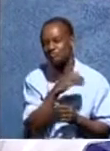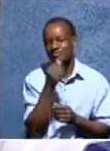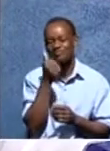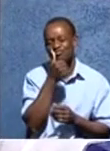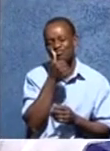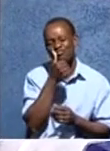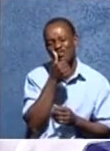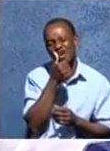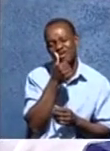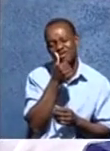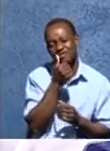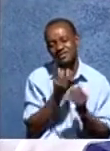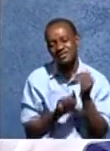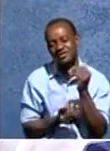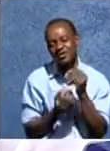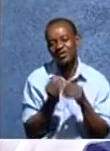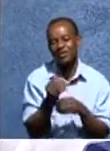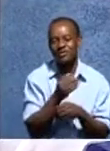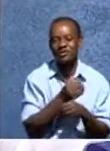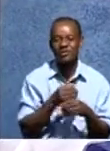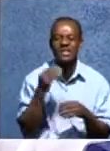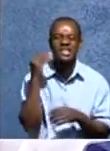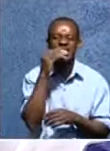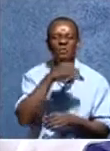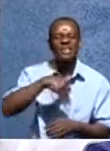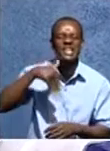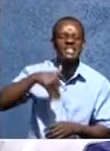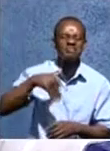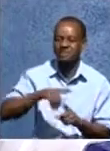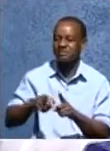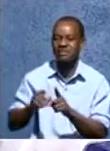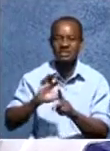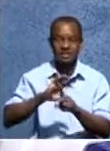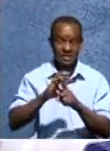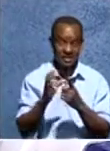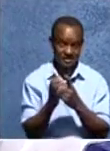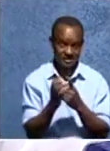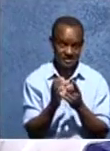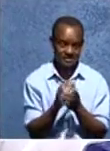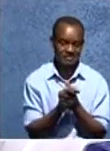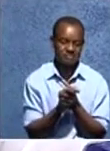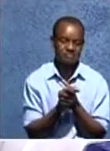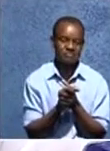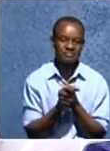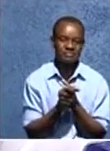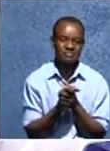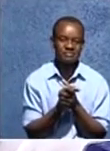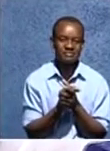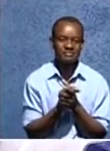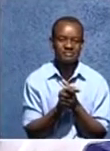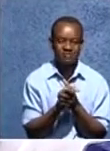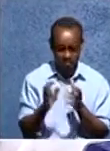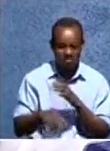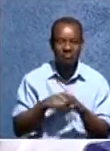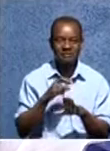need, not Namibia and as Namibia Tourism Board, but the private sector to package it, and then we can take them out to